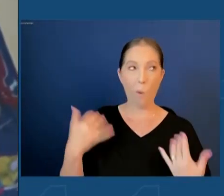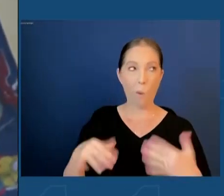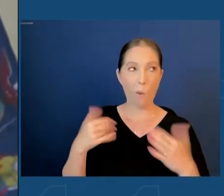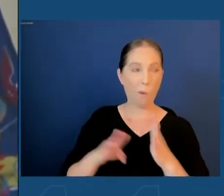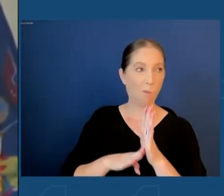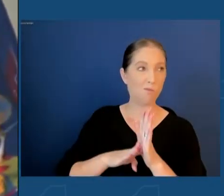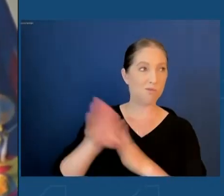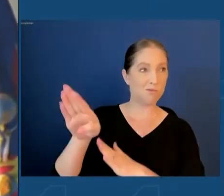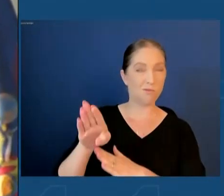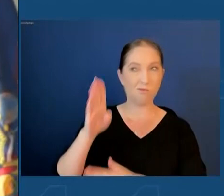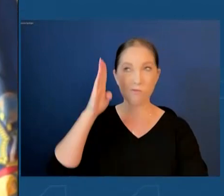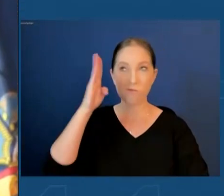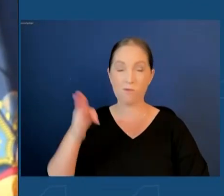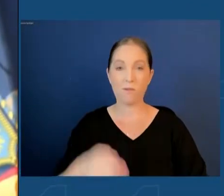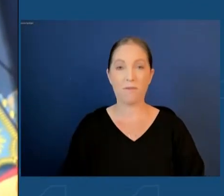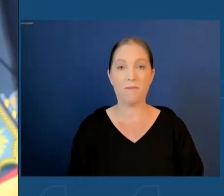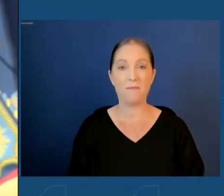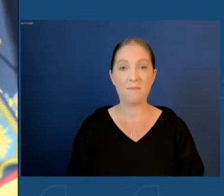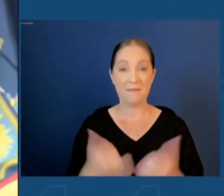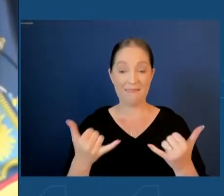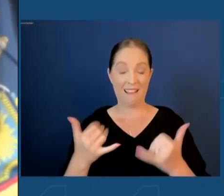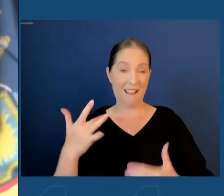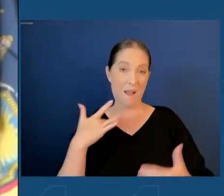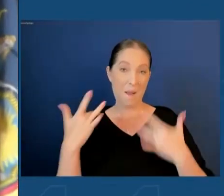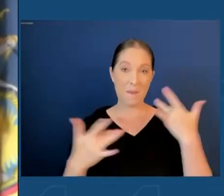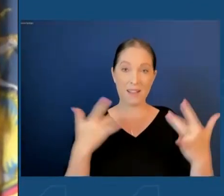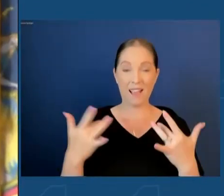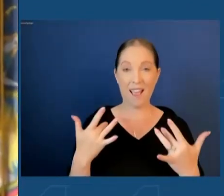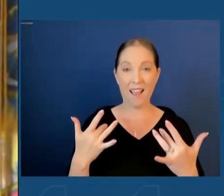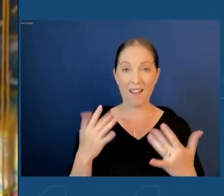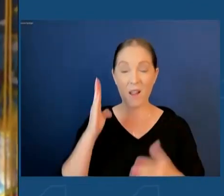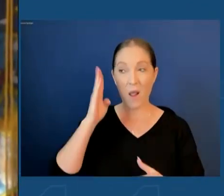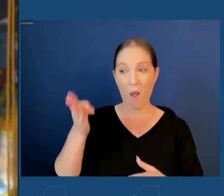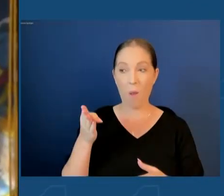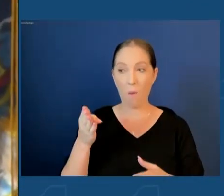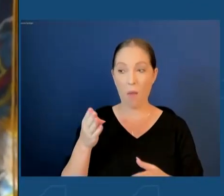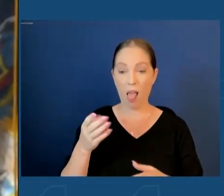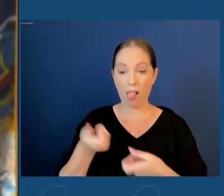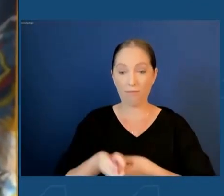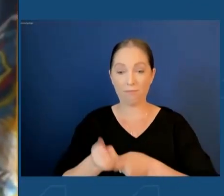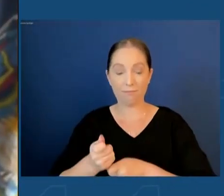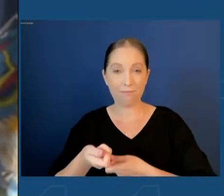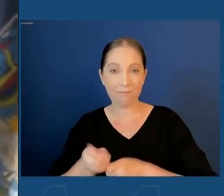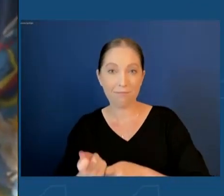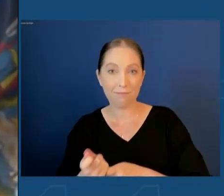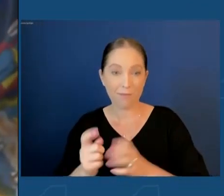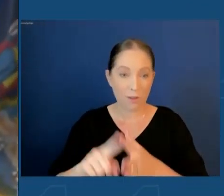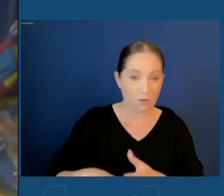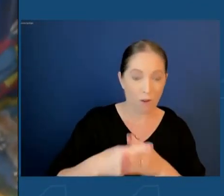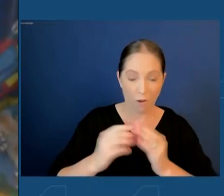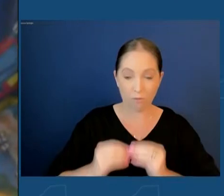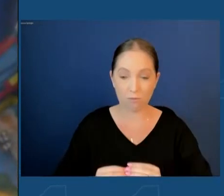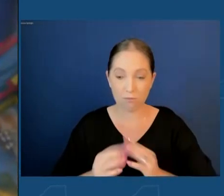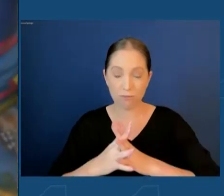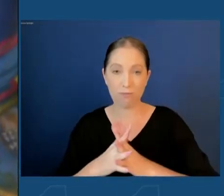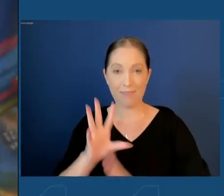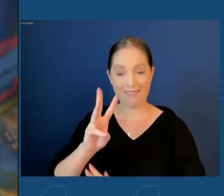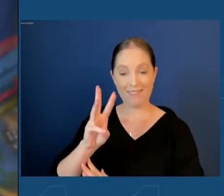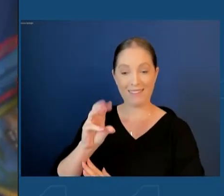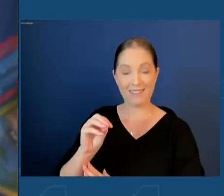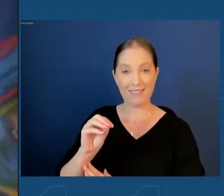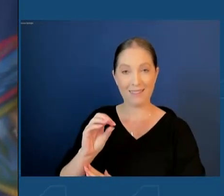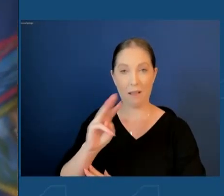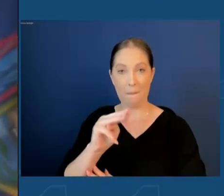today to announce that we'll be doing the groundbreaking on a $60 million investment in